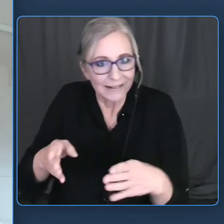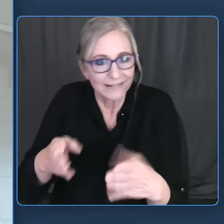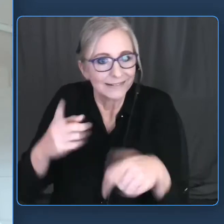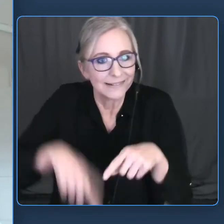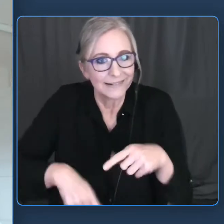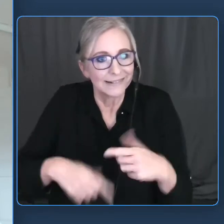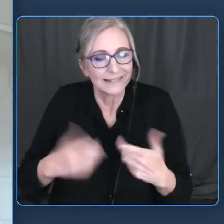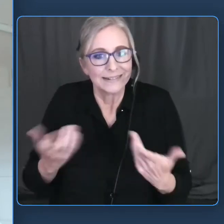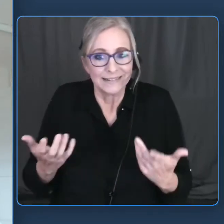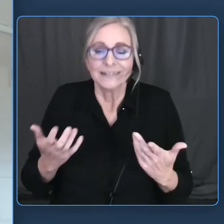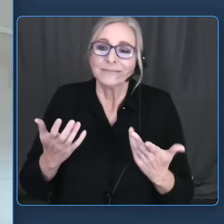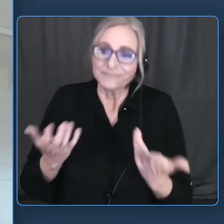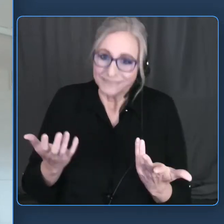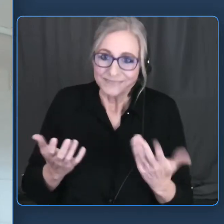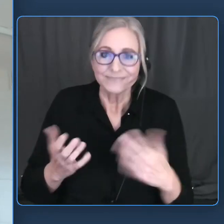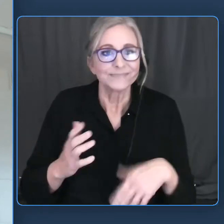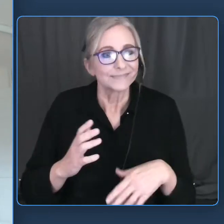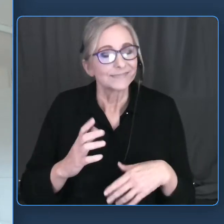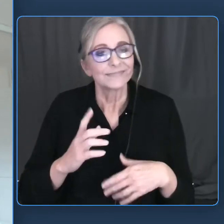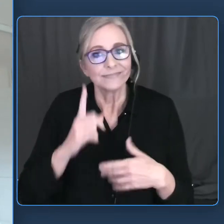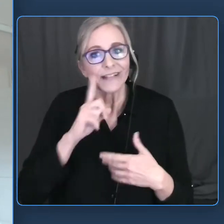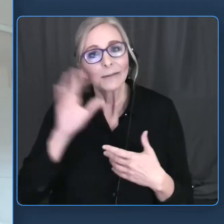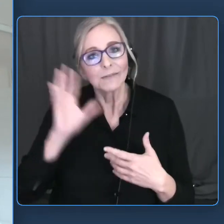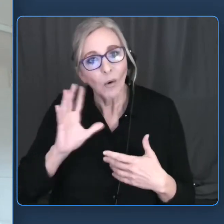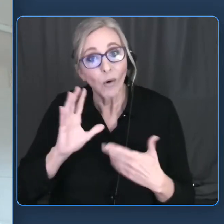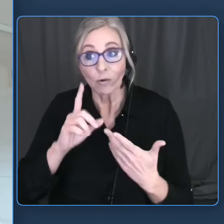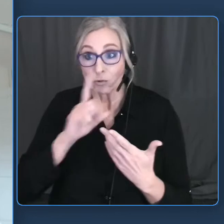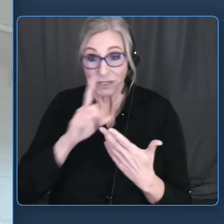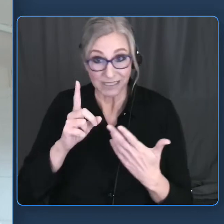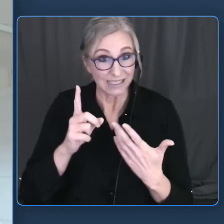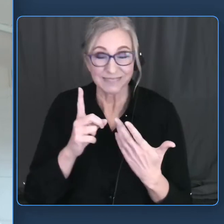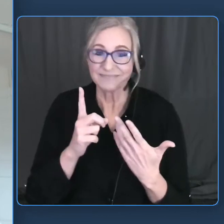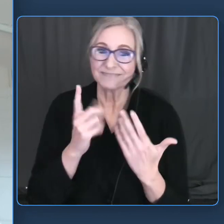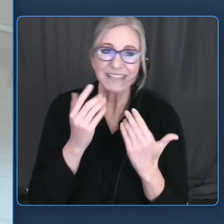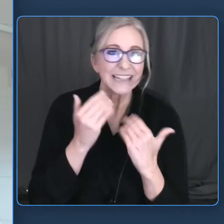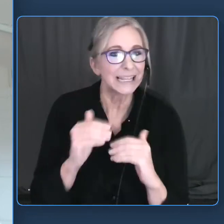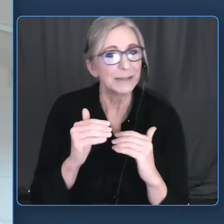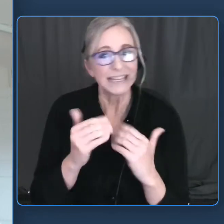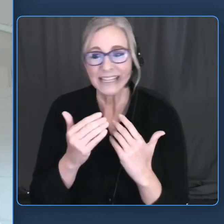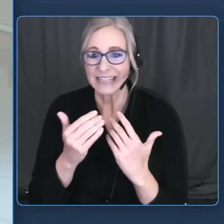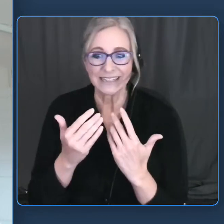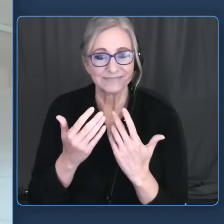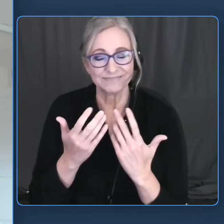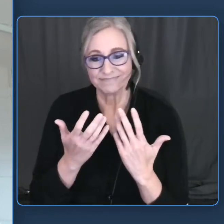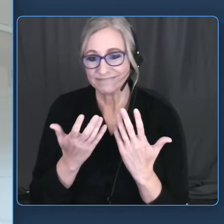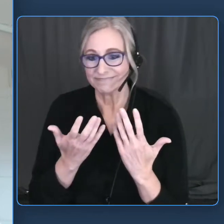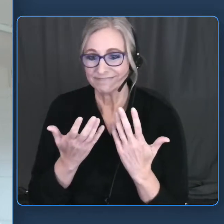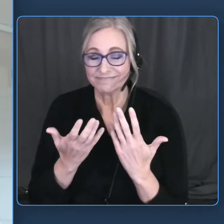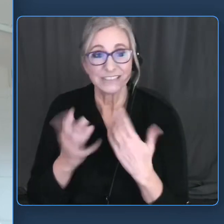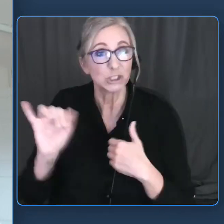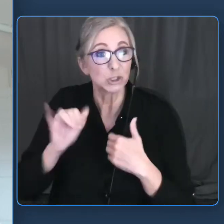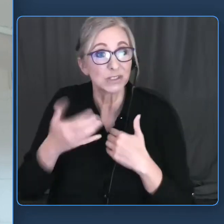through there. And like I said before, we get very limited coverage from insurance in terms of what